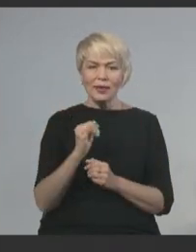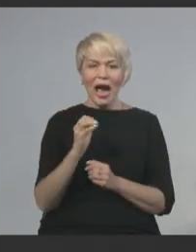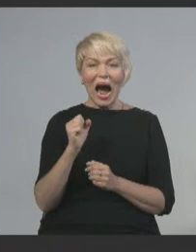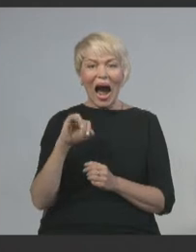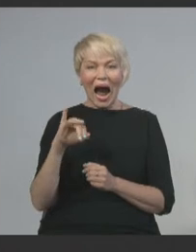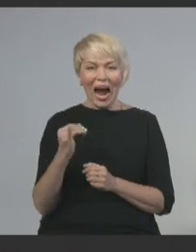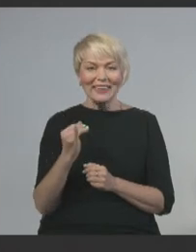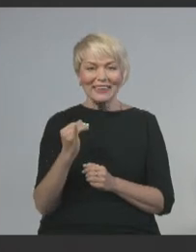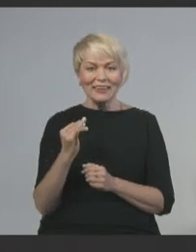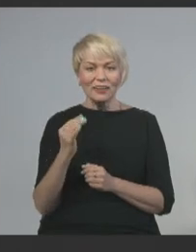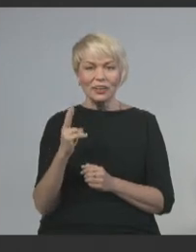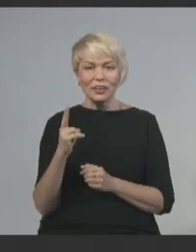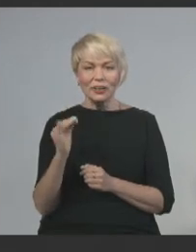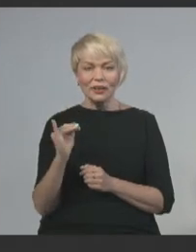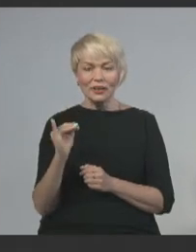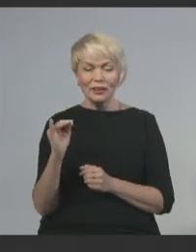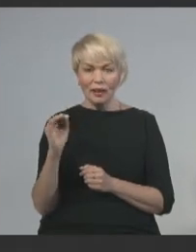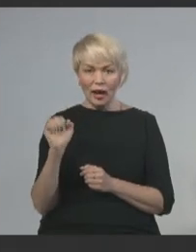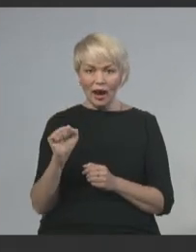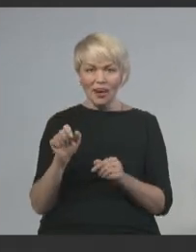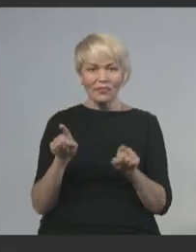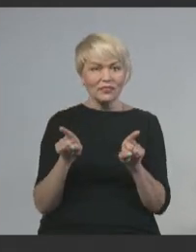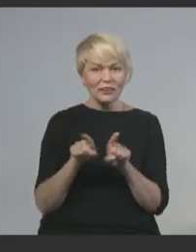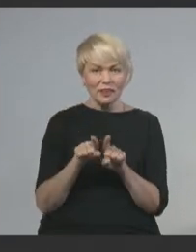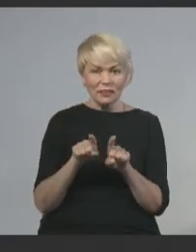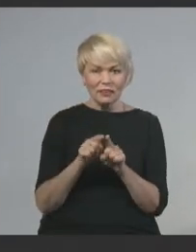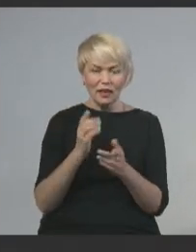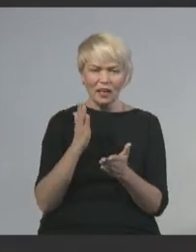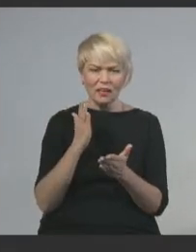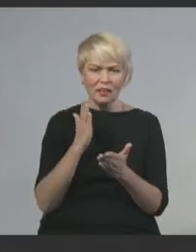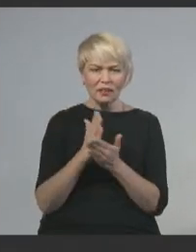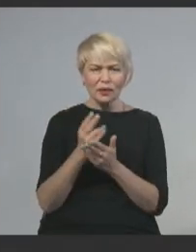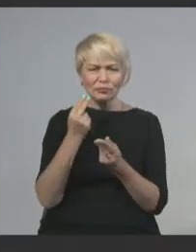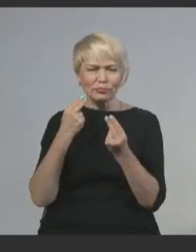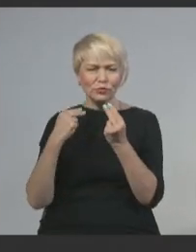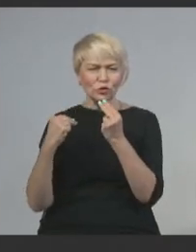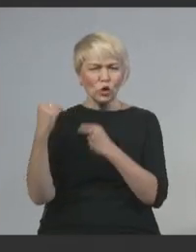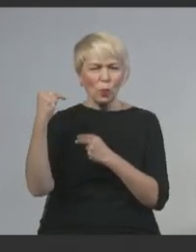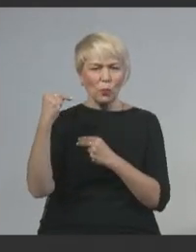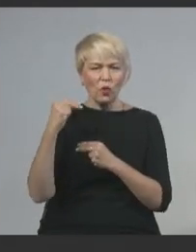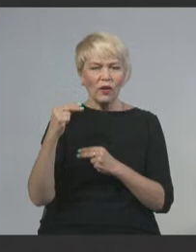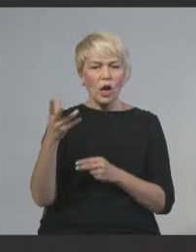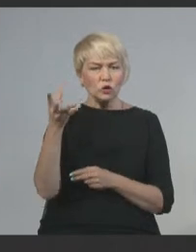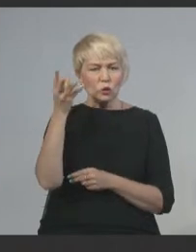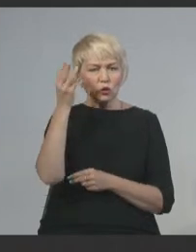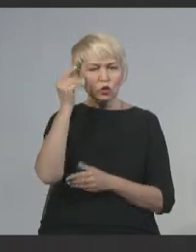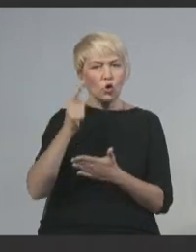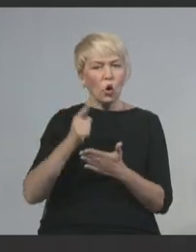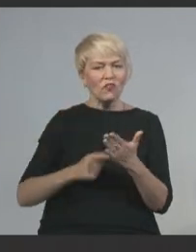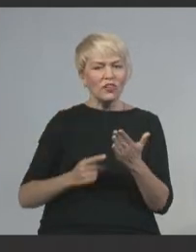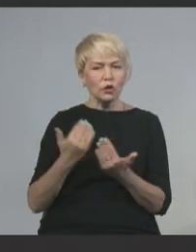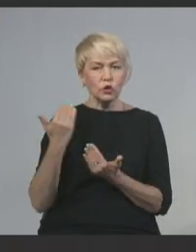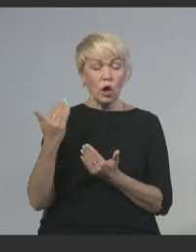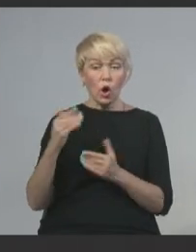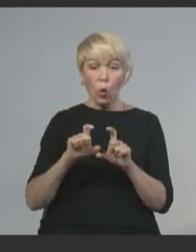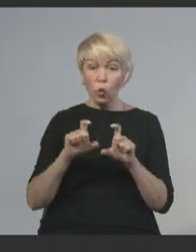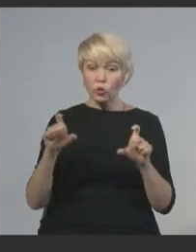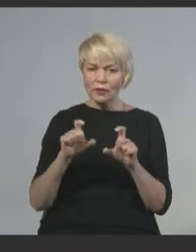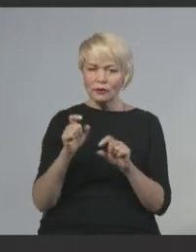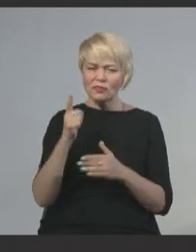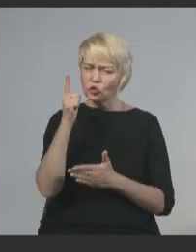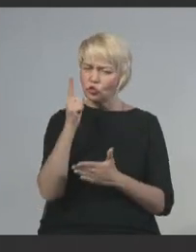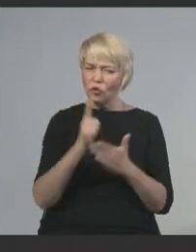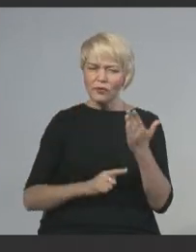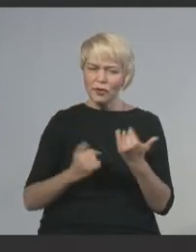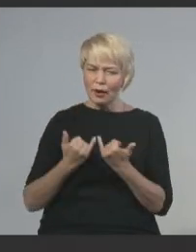top of the people's trust the me the institutions that they trust the most so we are